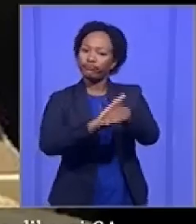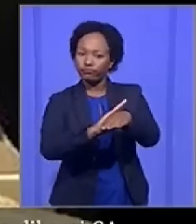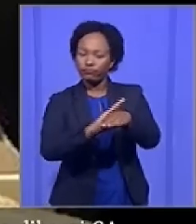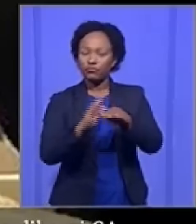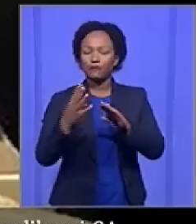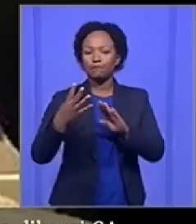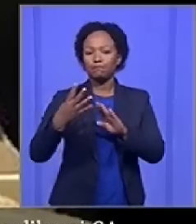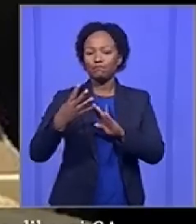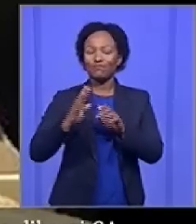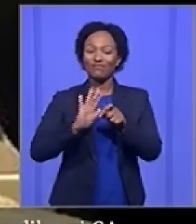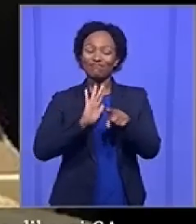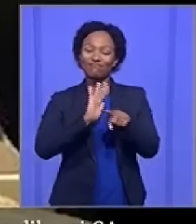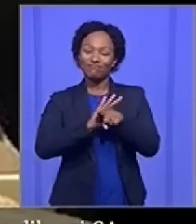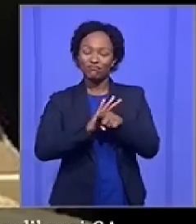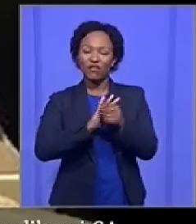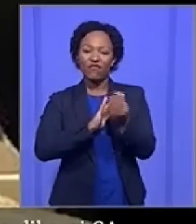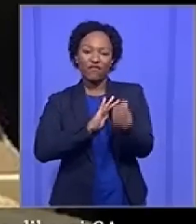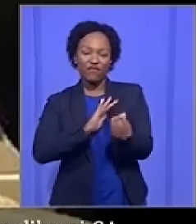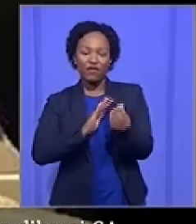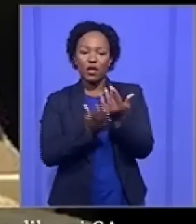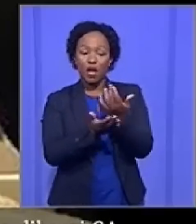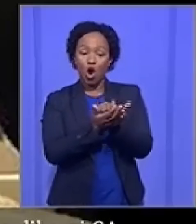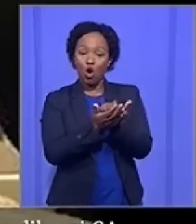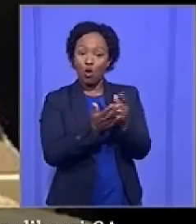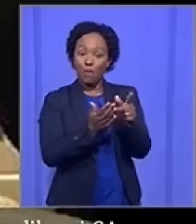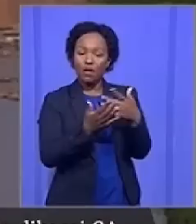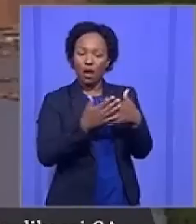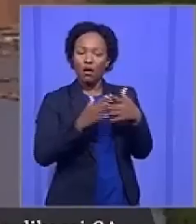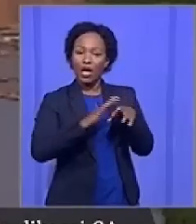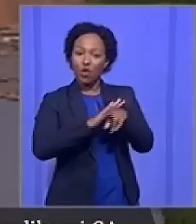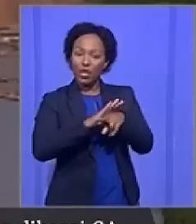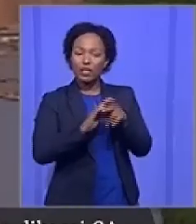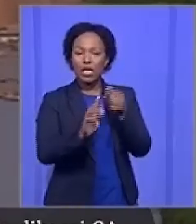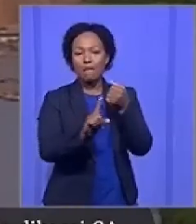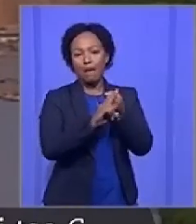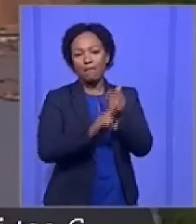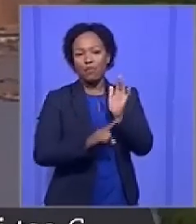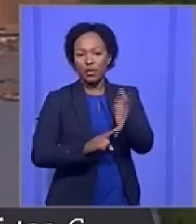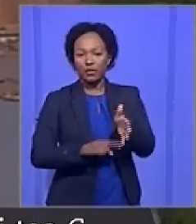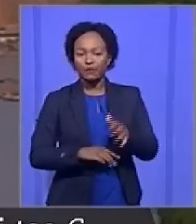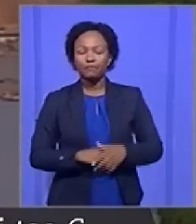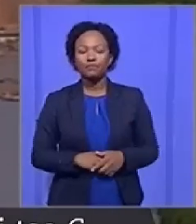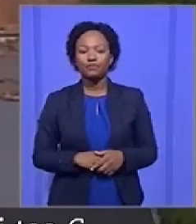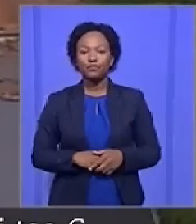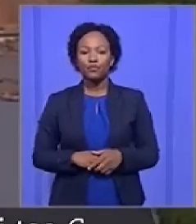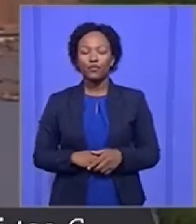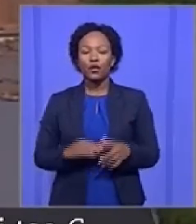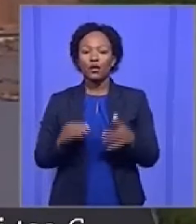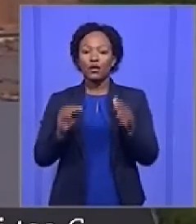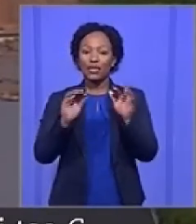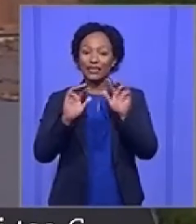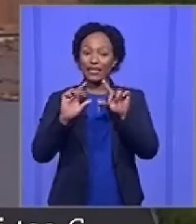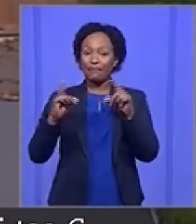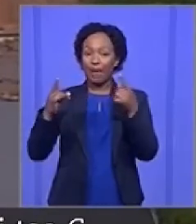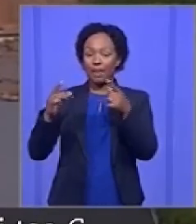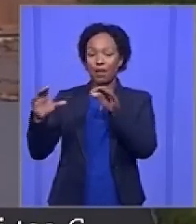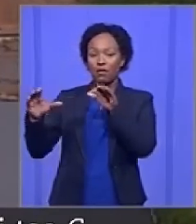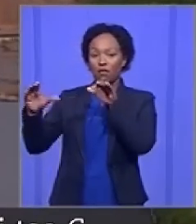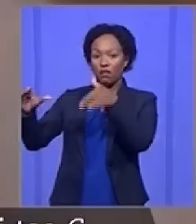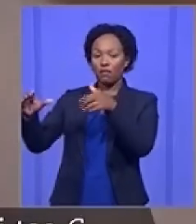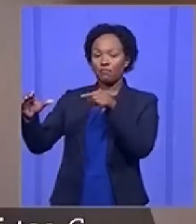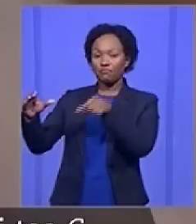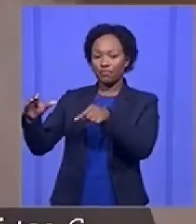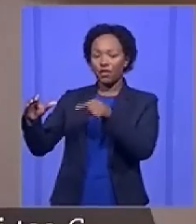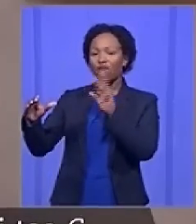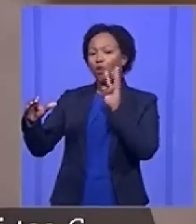negative impact on the economy of the region. Lefapha le re ho hlahlojwa le ho hlokomelo ha peipi ya